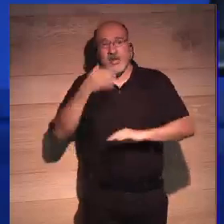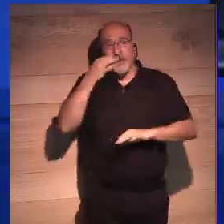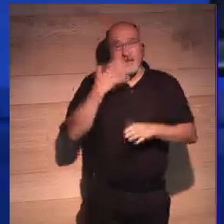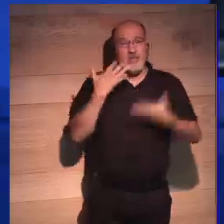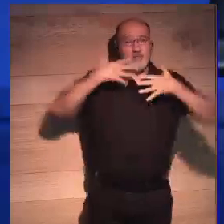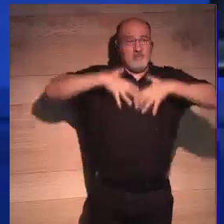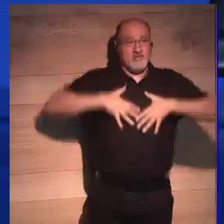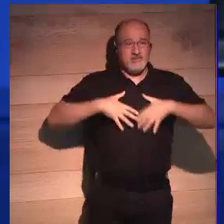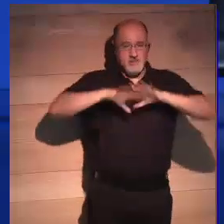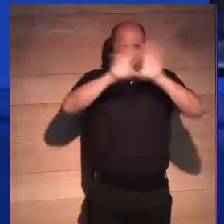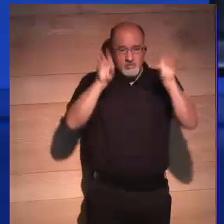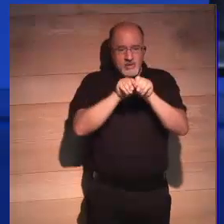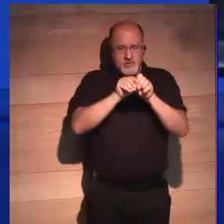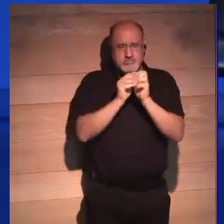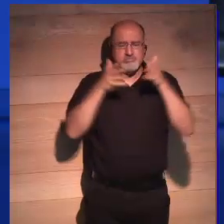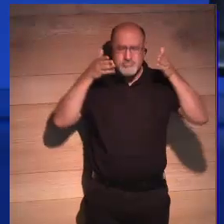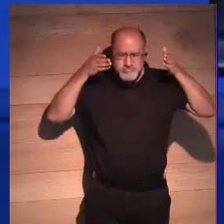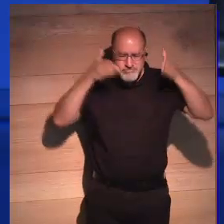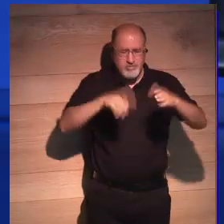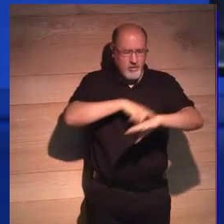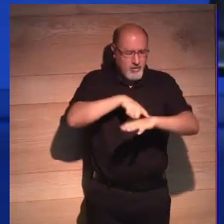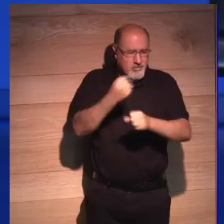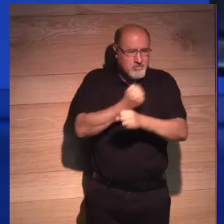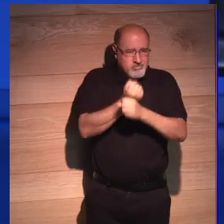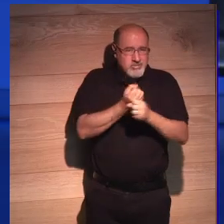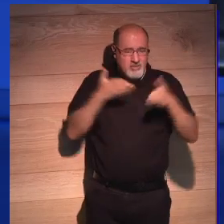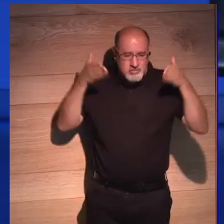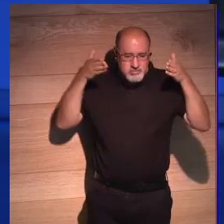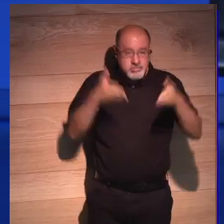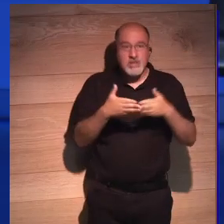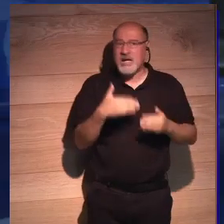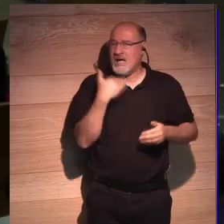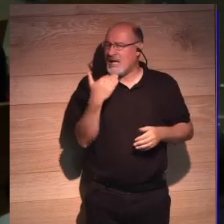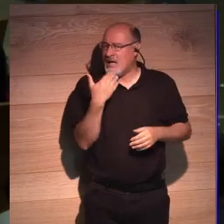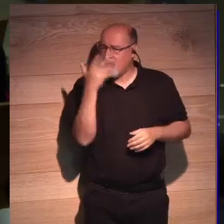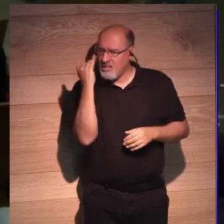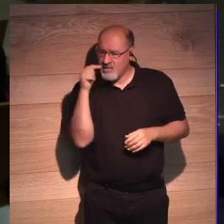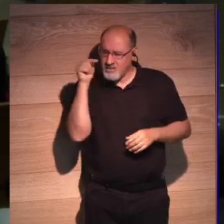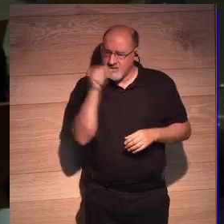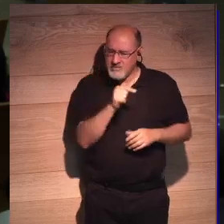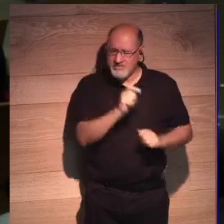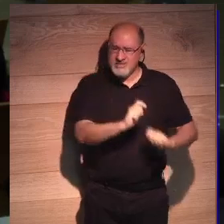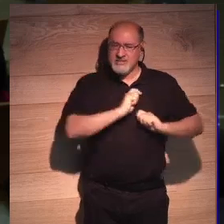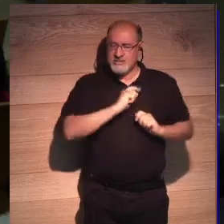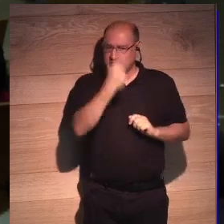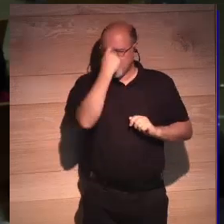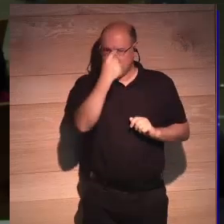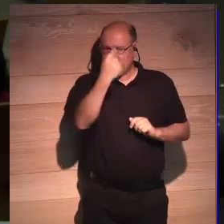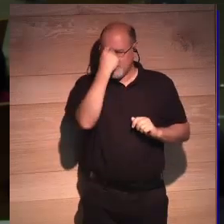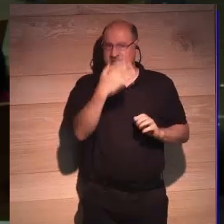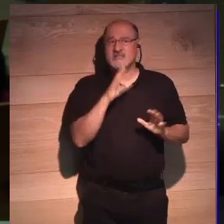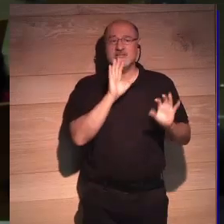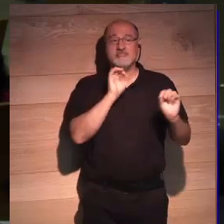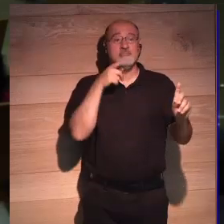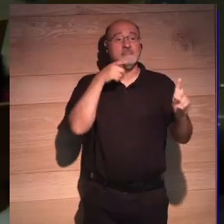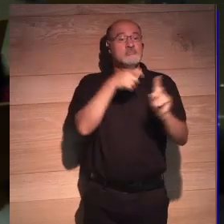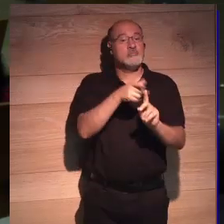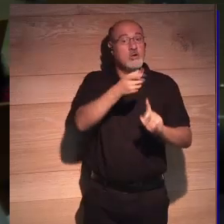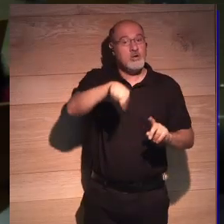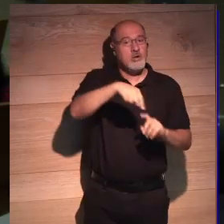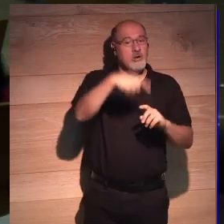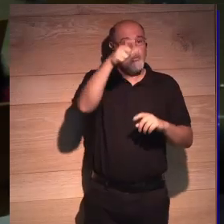that work. But to be honest, there was something that frustrated me, and that was our audiences.